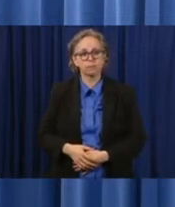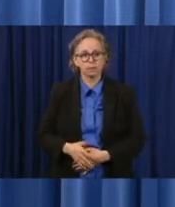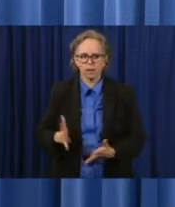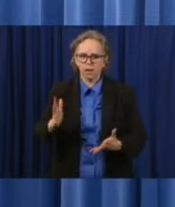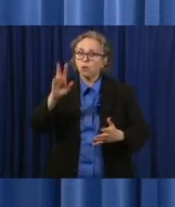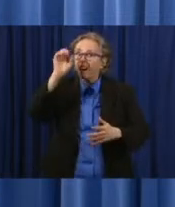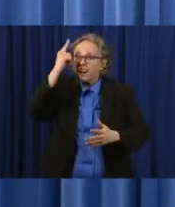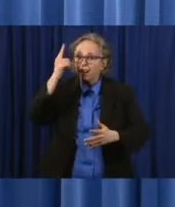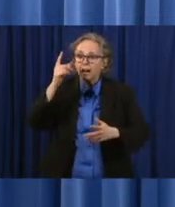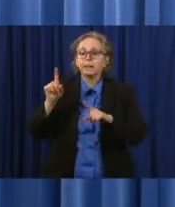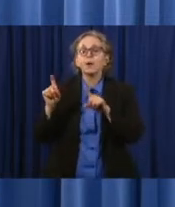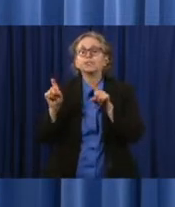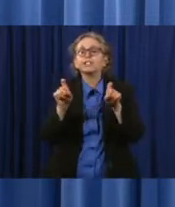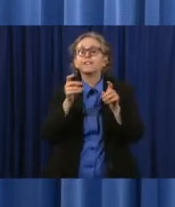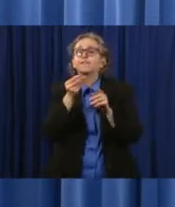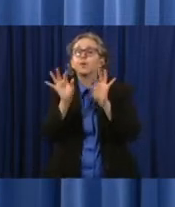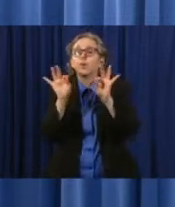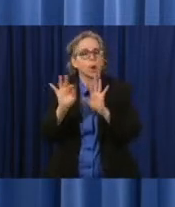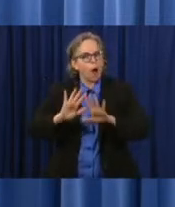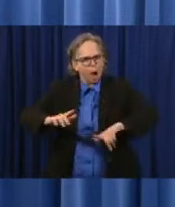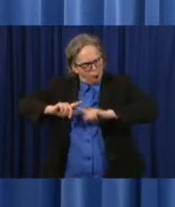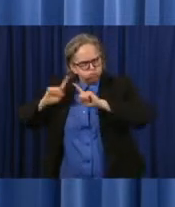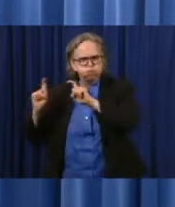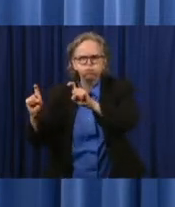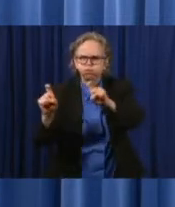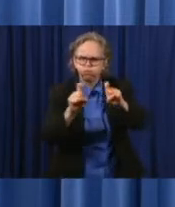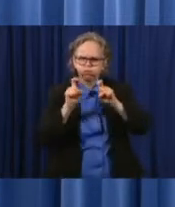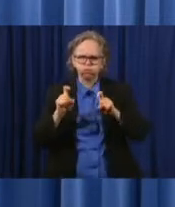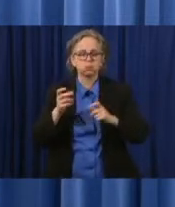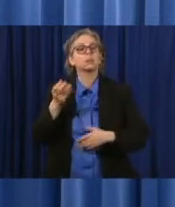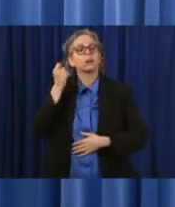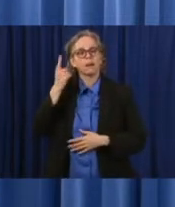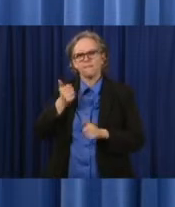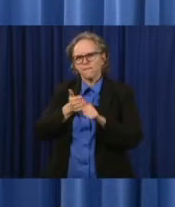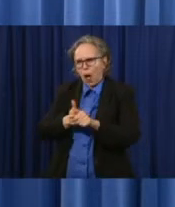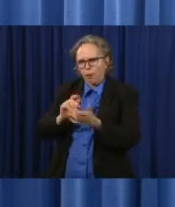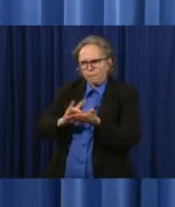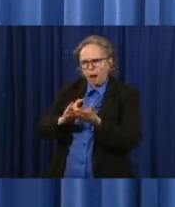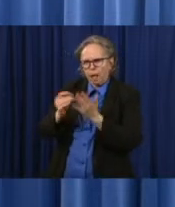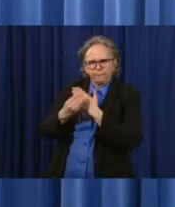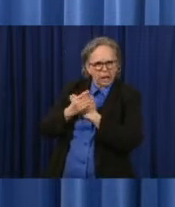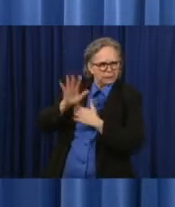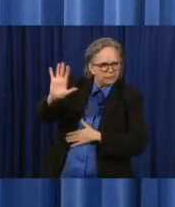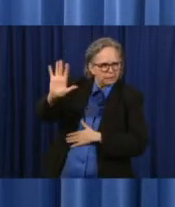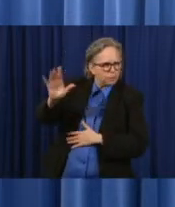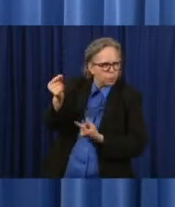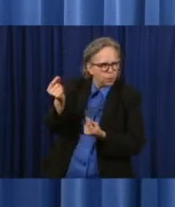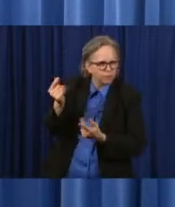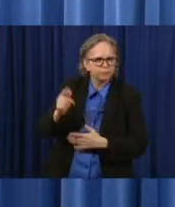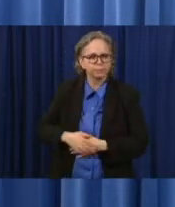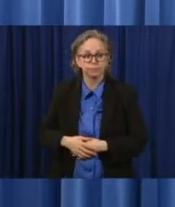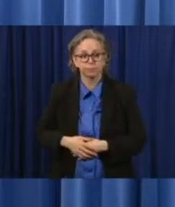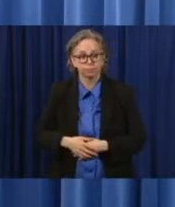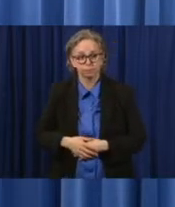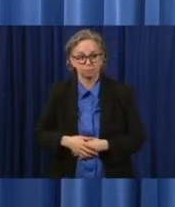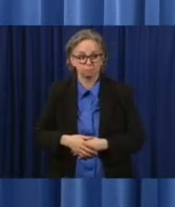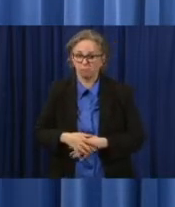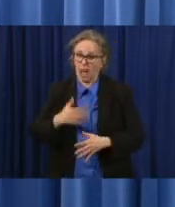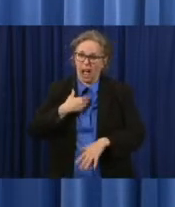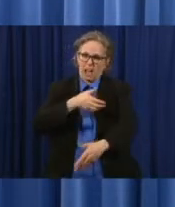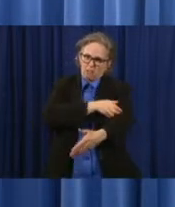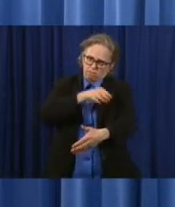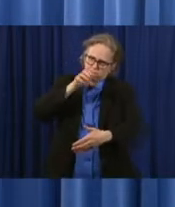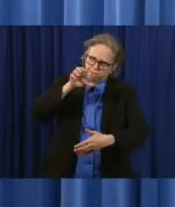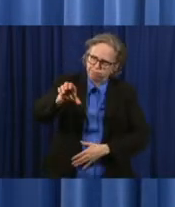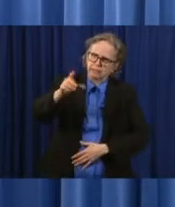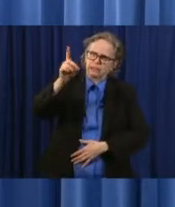as is medically indicated. So that's wide open. Again, they're going to follow the best medical